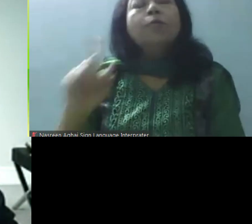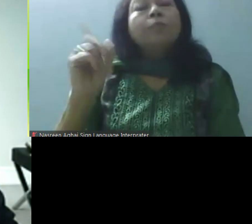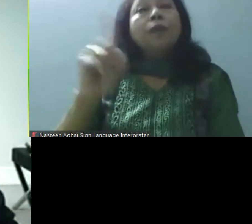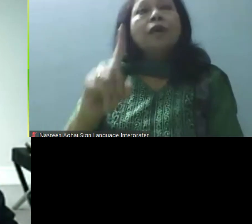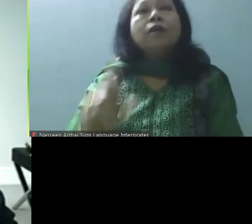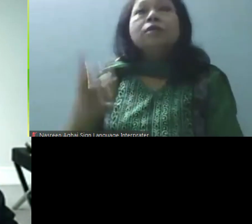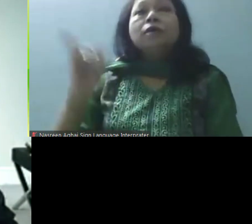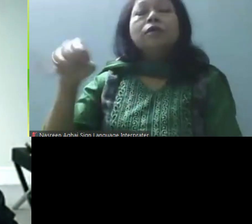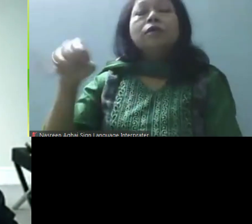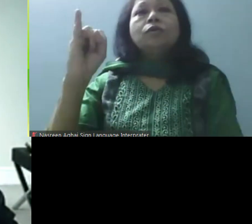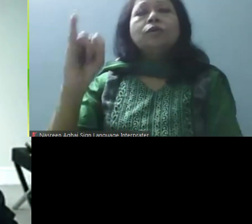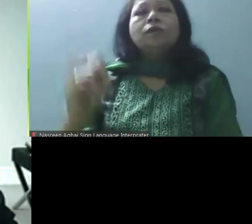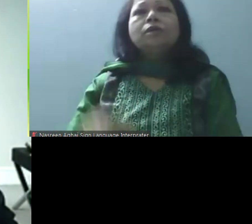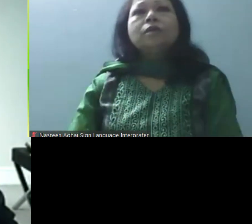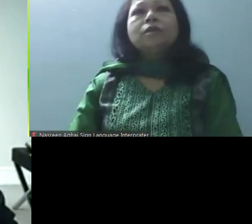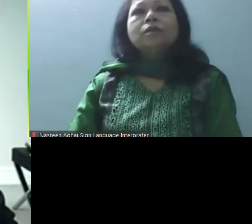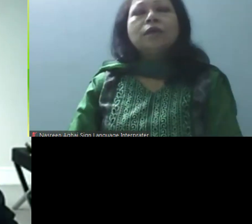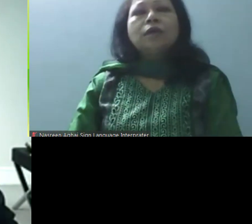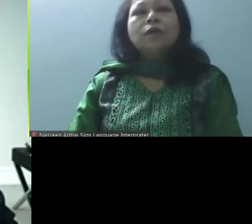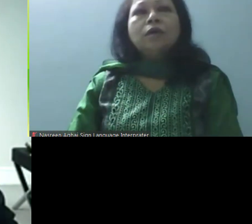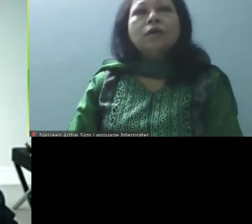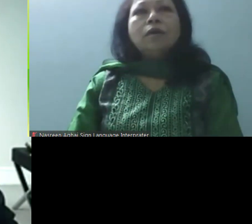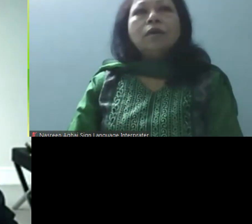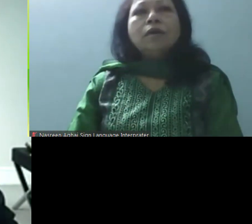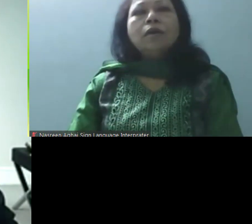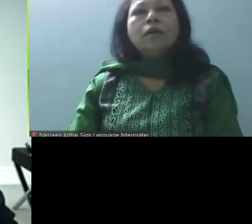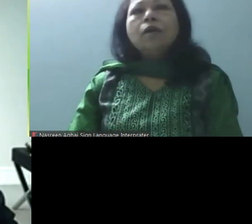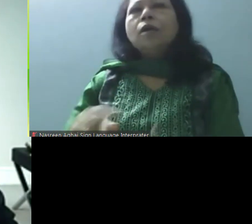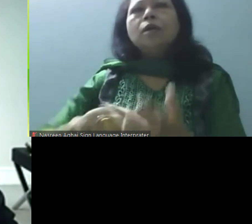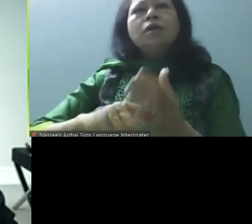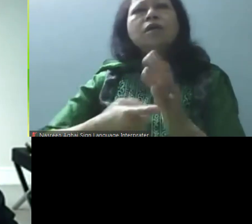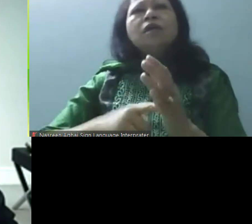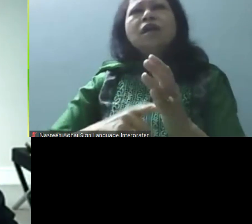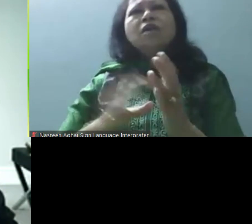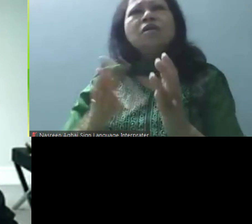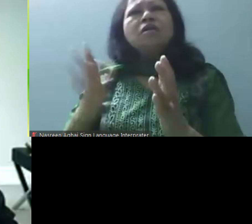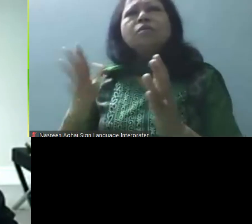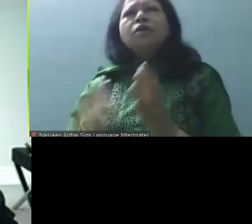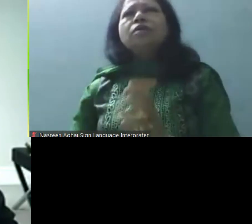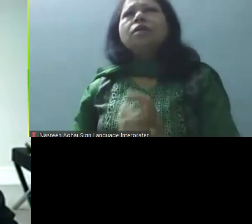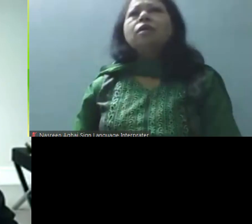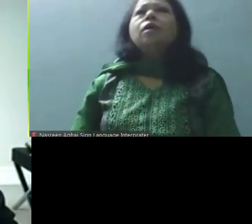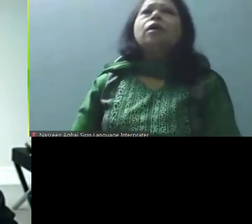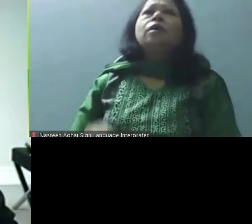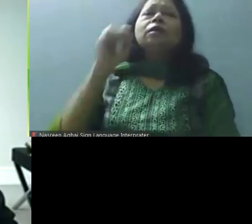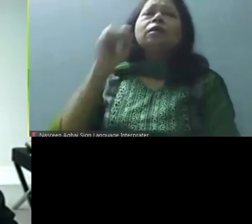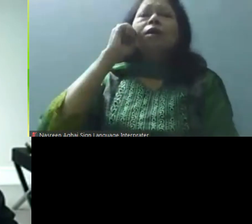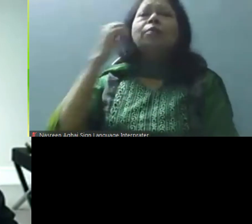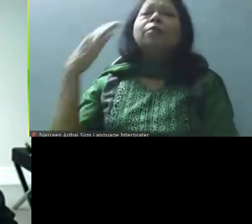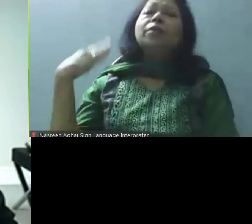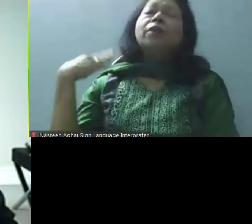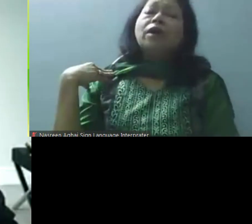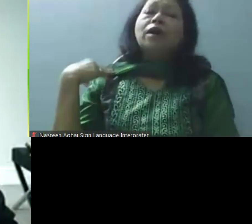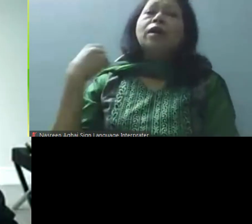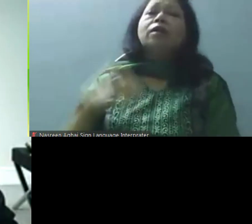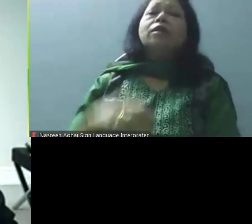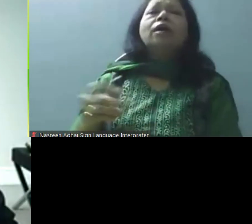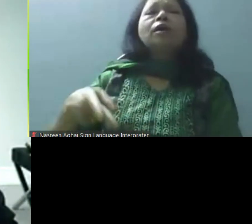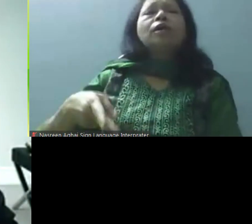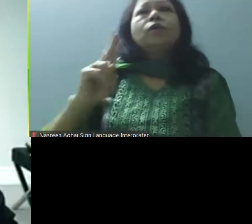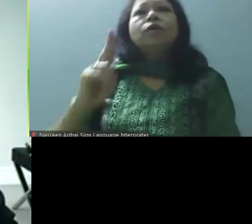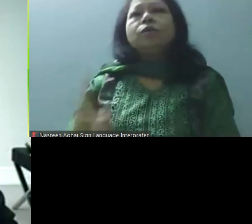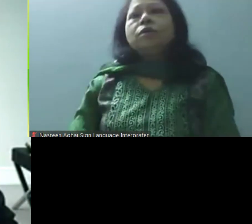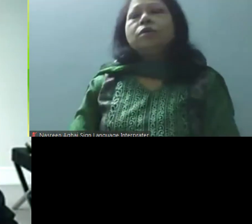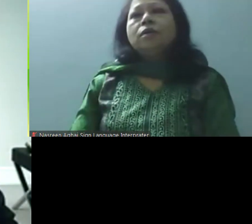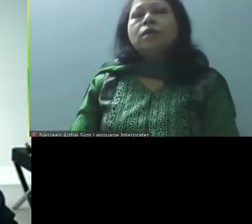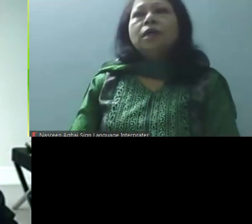Julius, there was no technology that me or my brother could use to interact online,